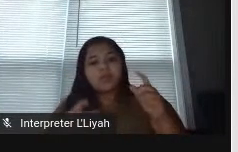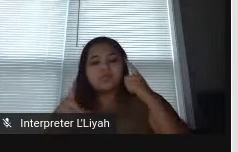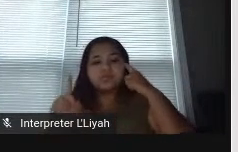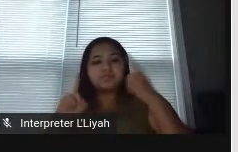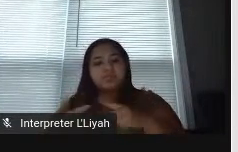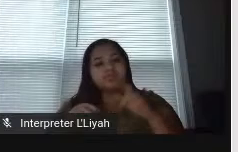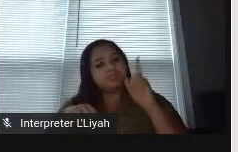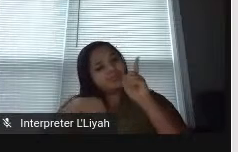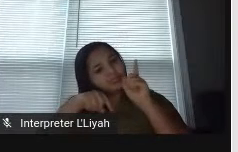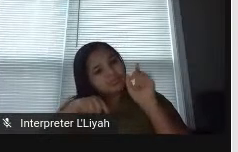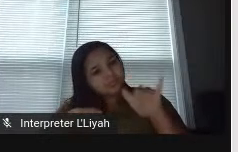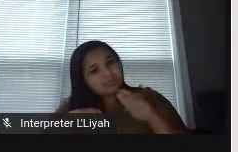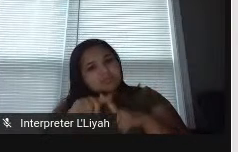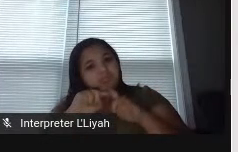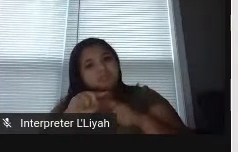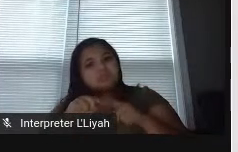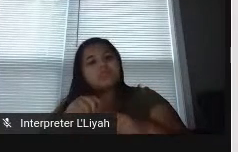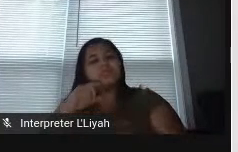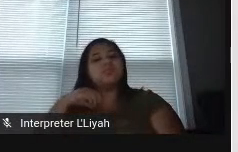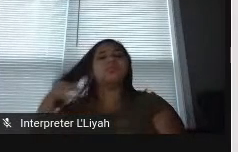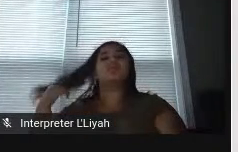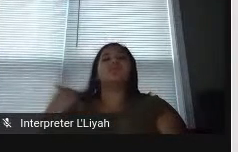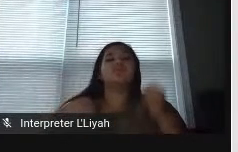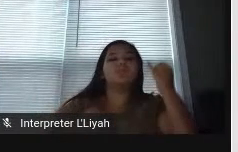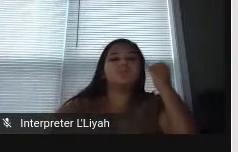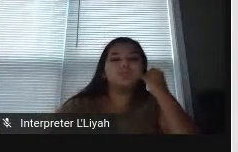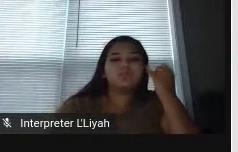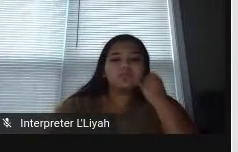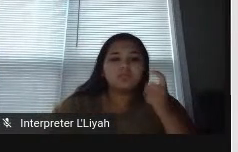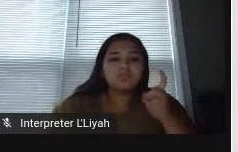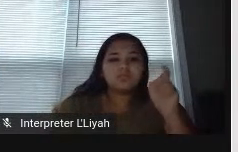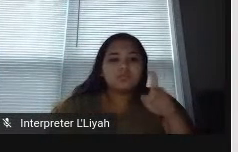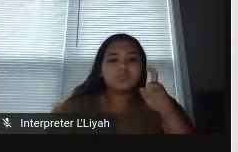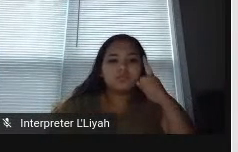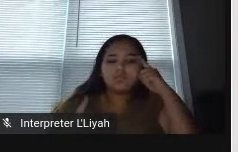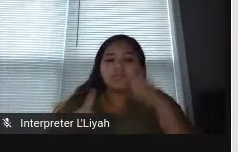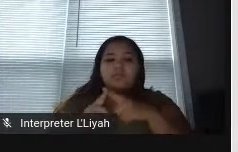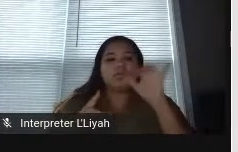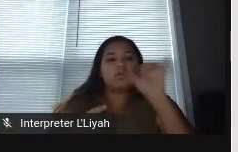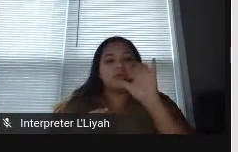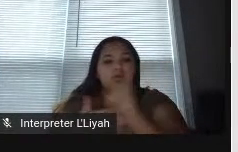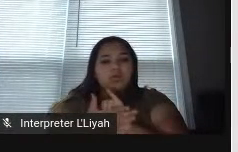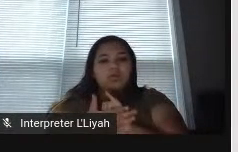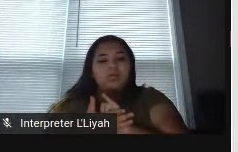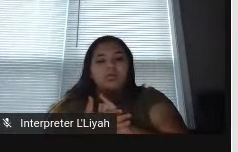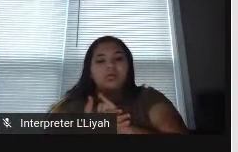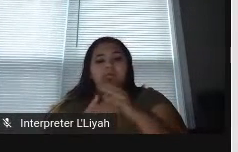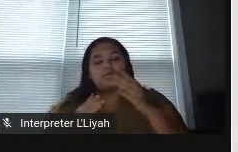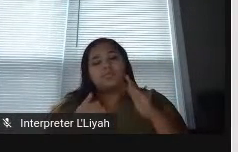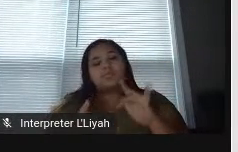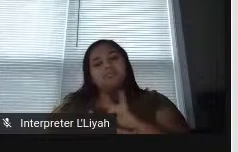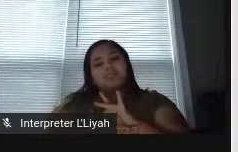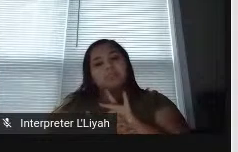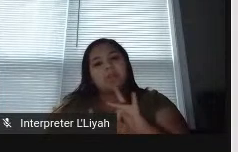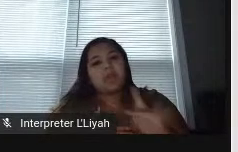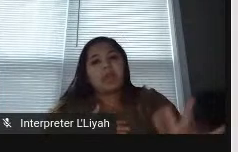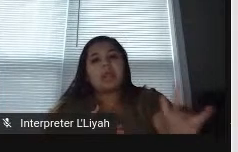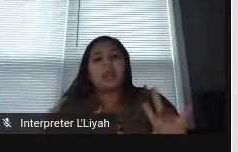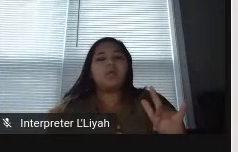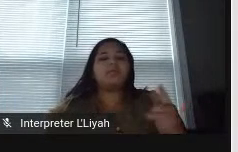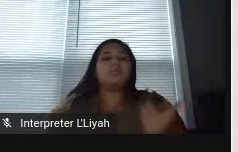It just depends. If they need goals like that, it could just be plain